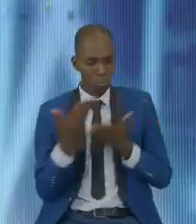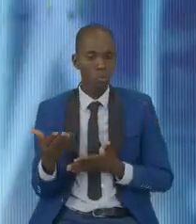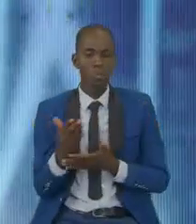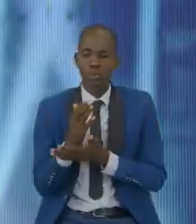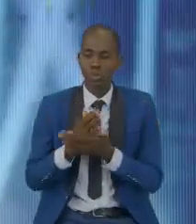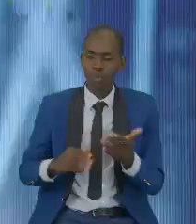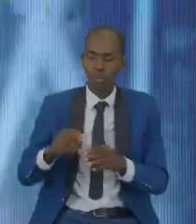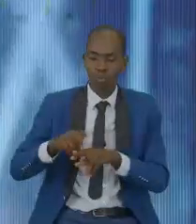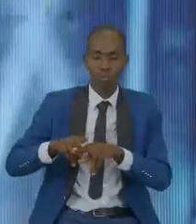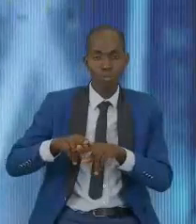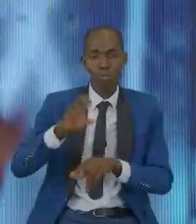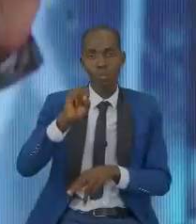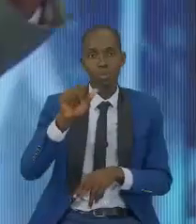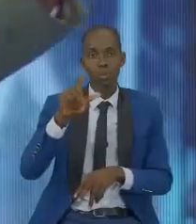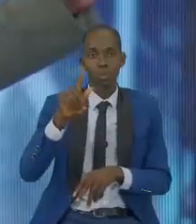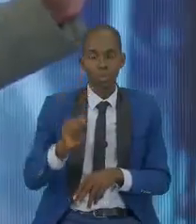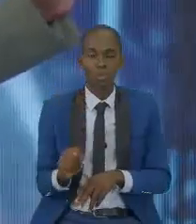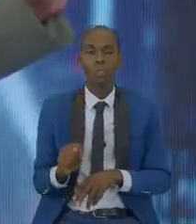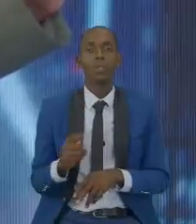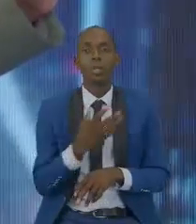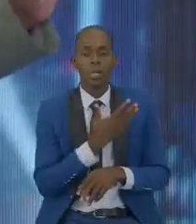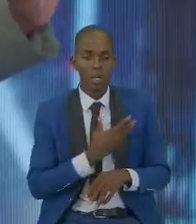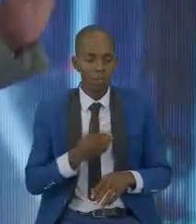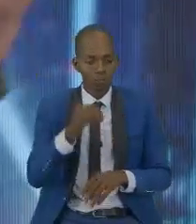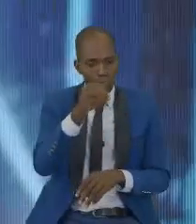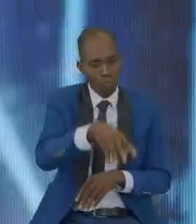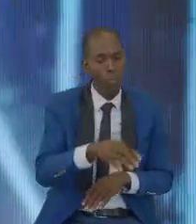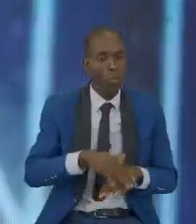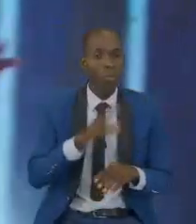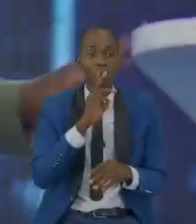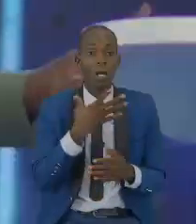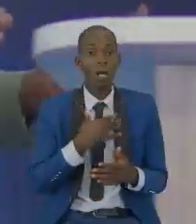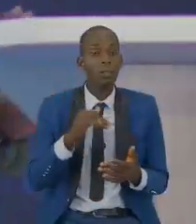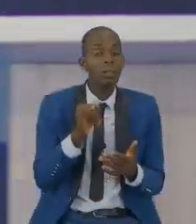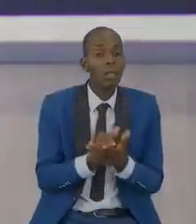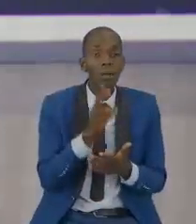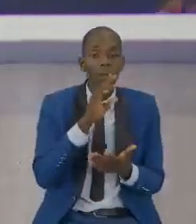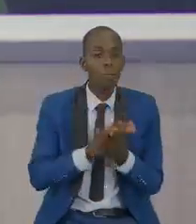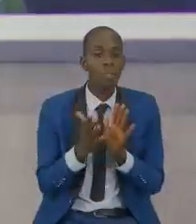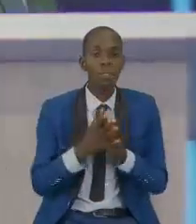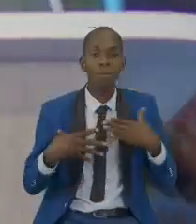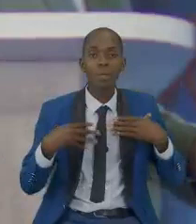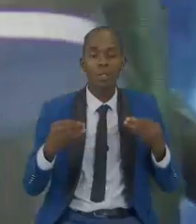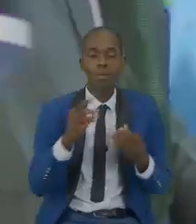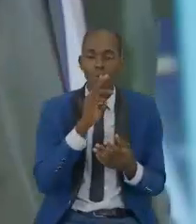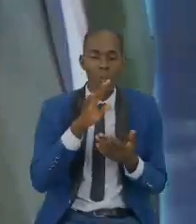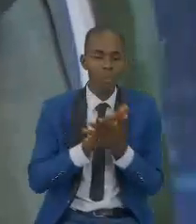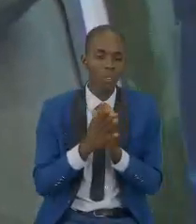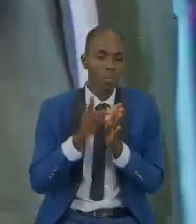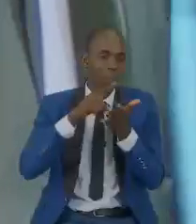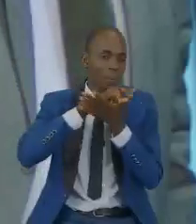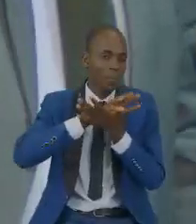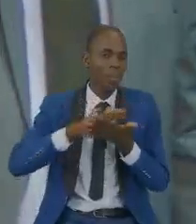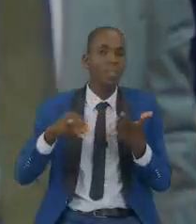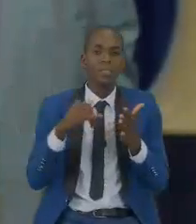and threw to the very source, and the water was healed, the water was purified. It's a